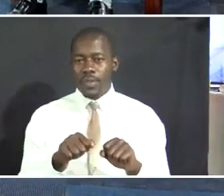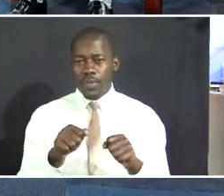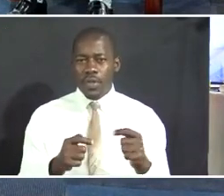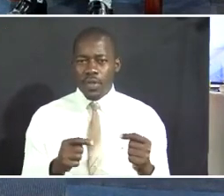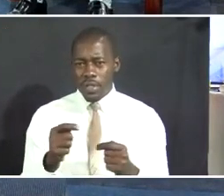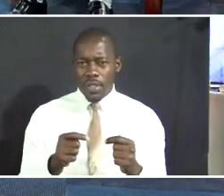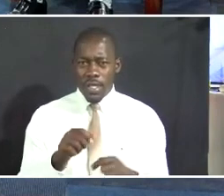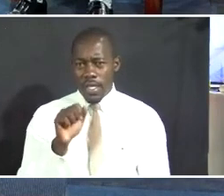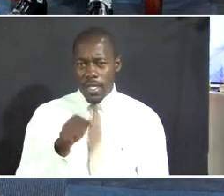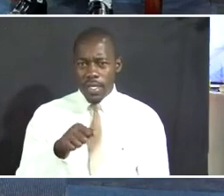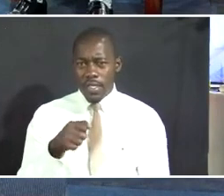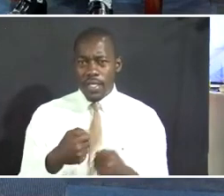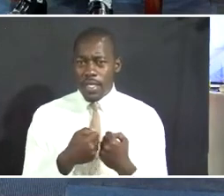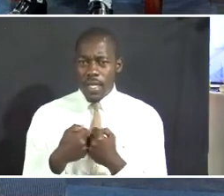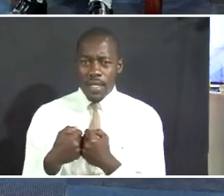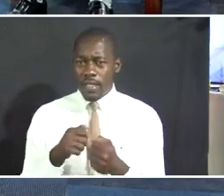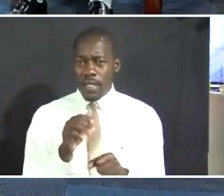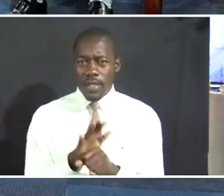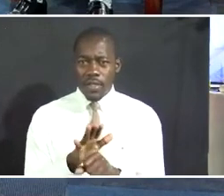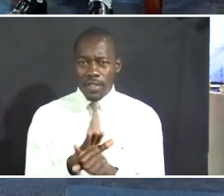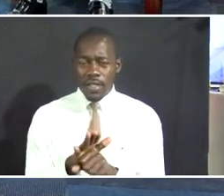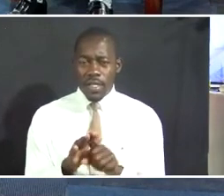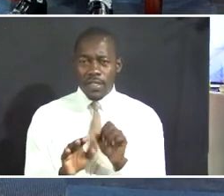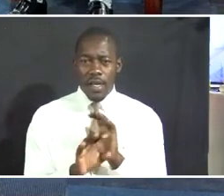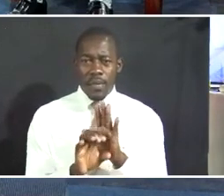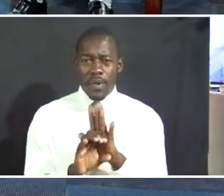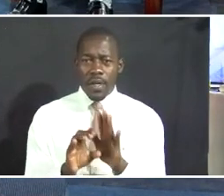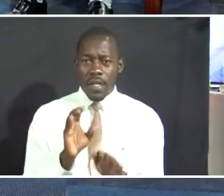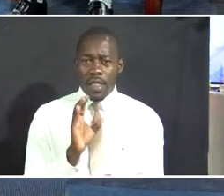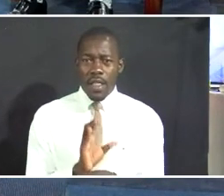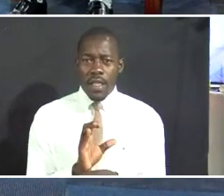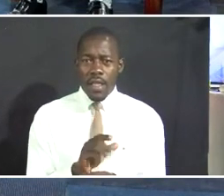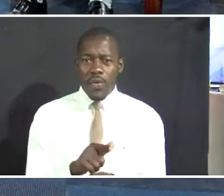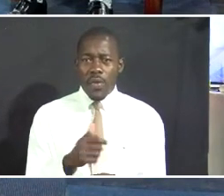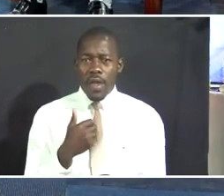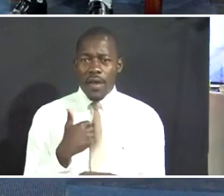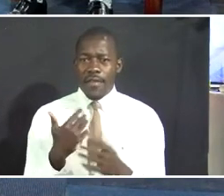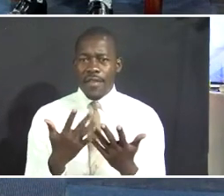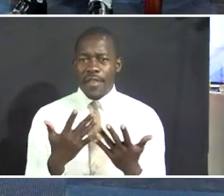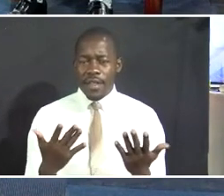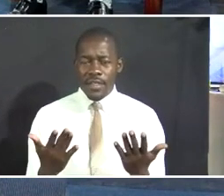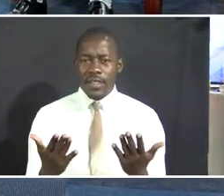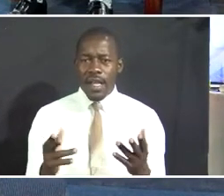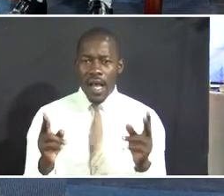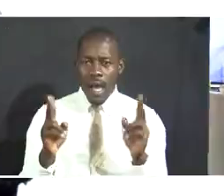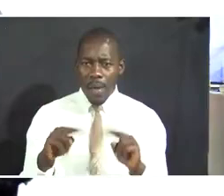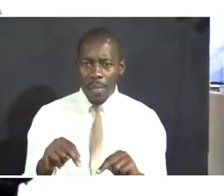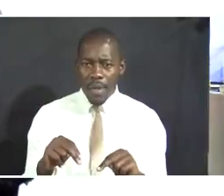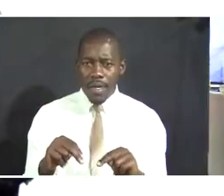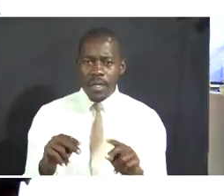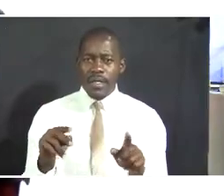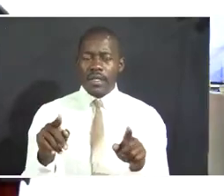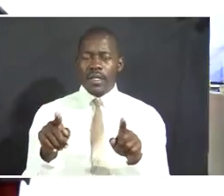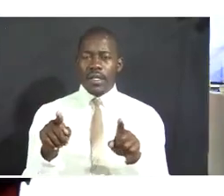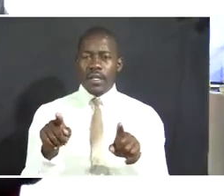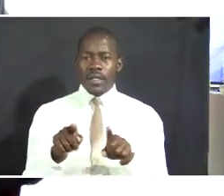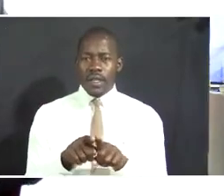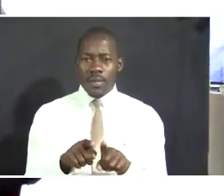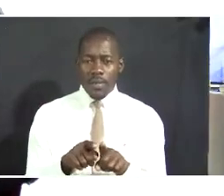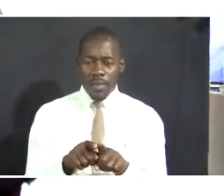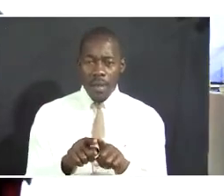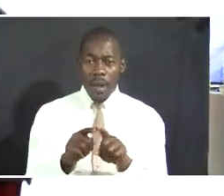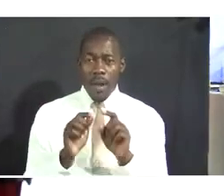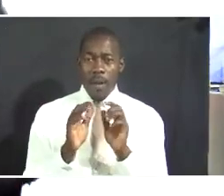these challenges. Just like in our church, there are things that happen even in the midst of